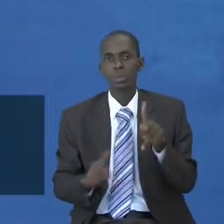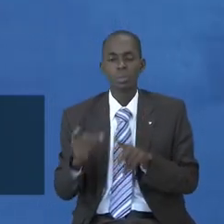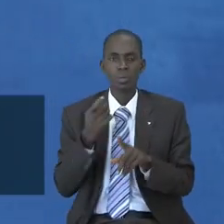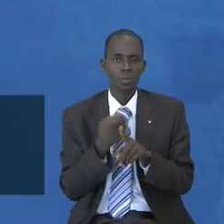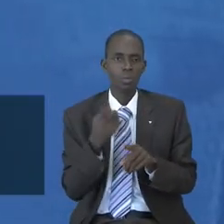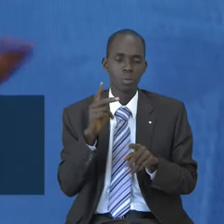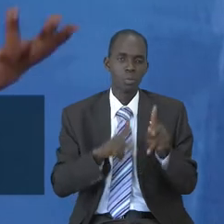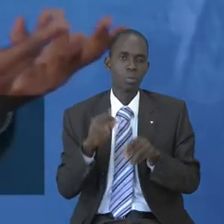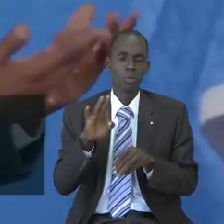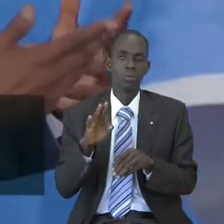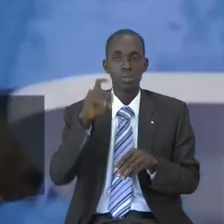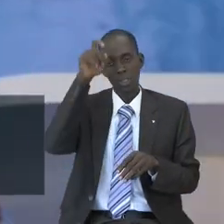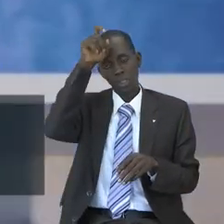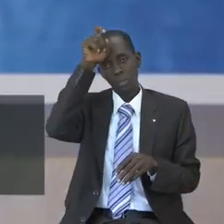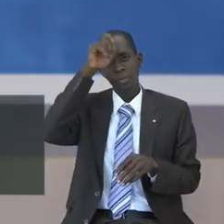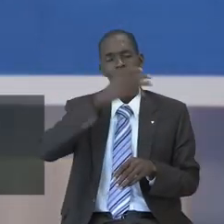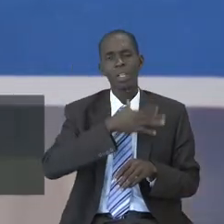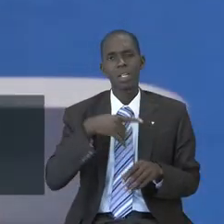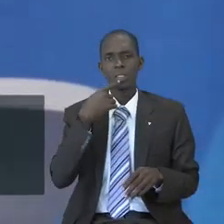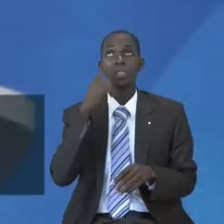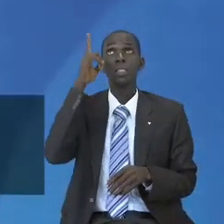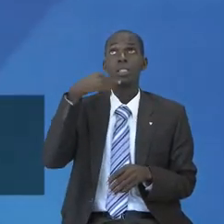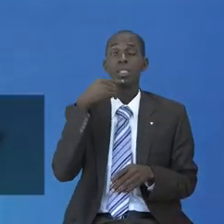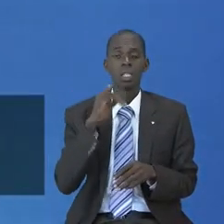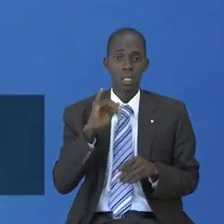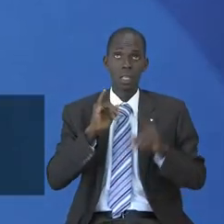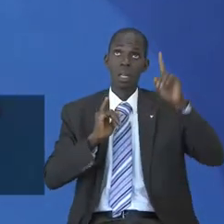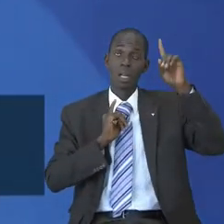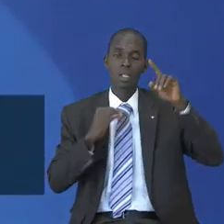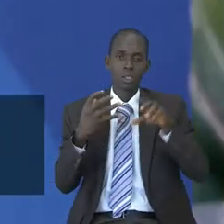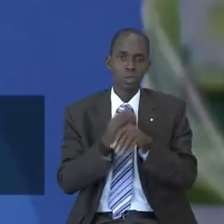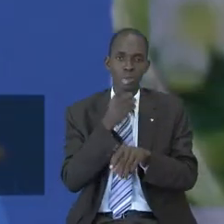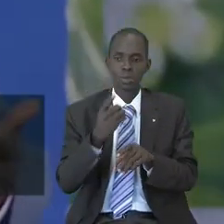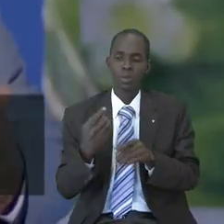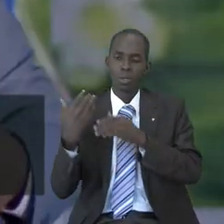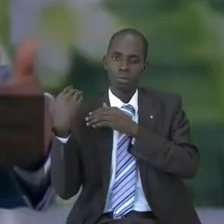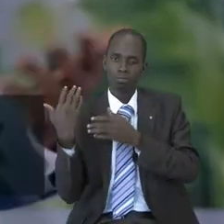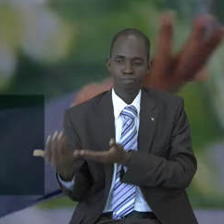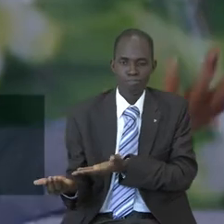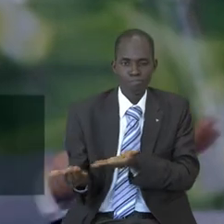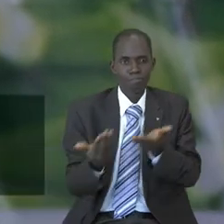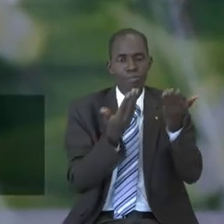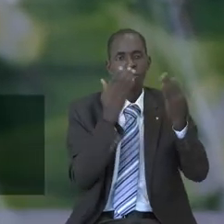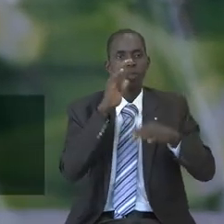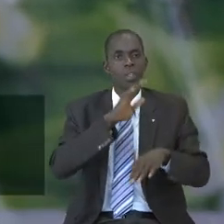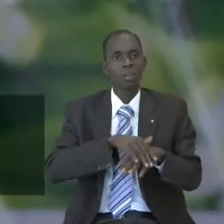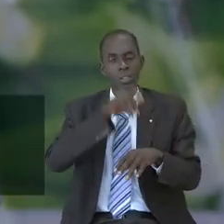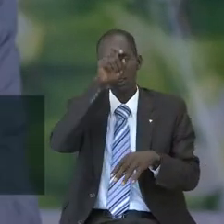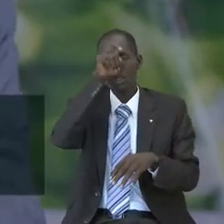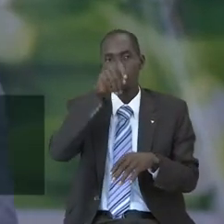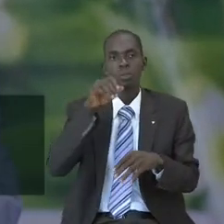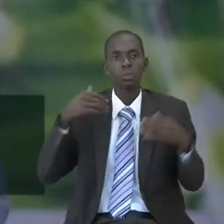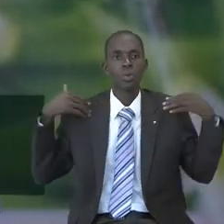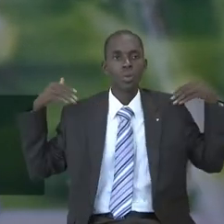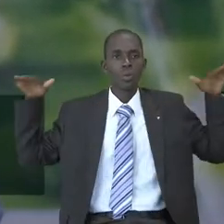of Egypt. And he said, I took you up, I bore you, I bear you up on eagle's wings, and I